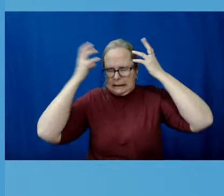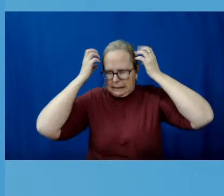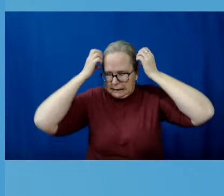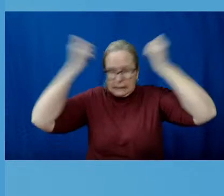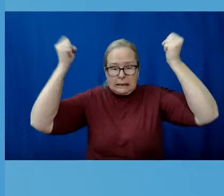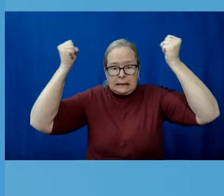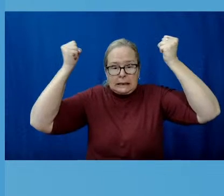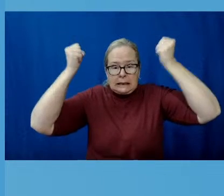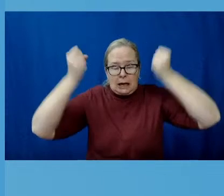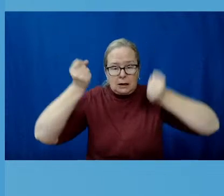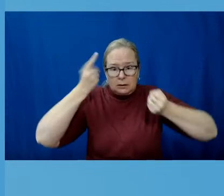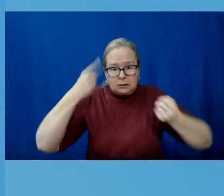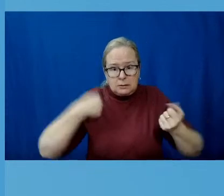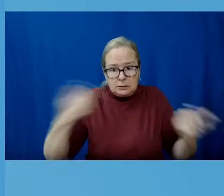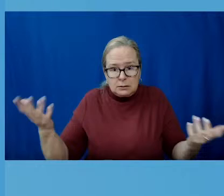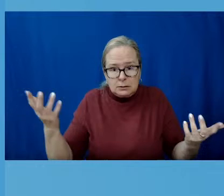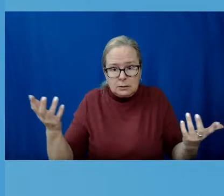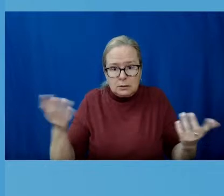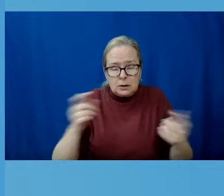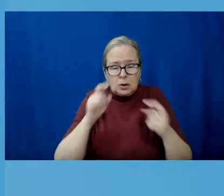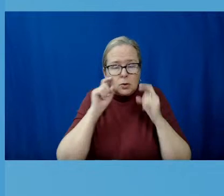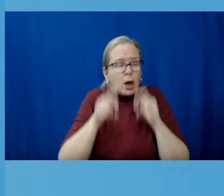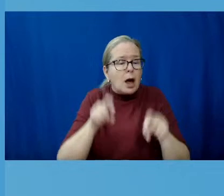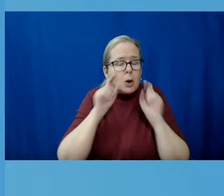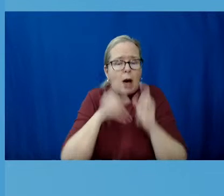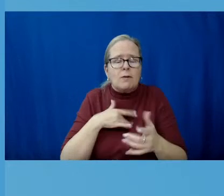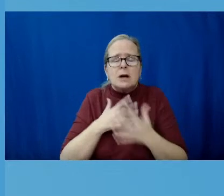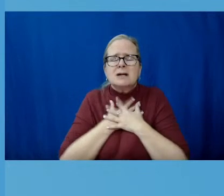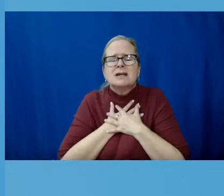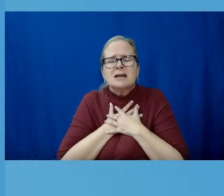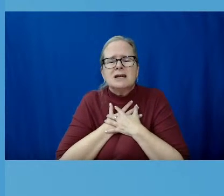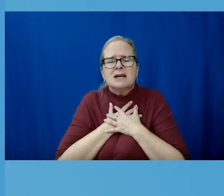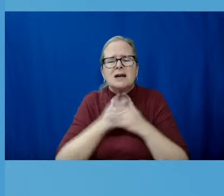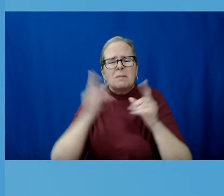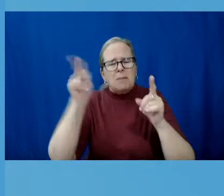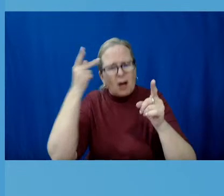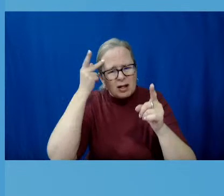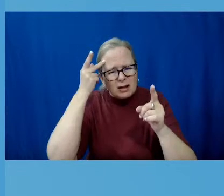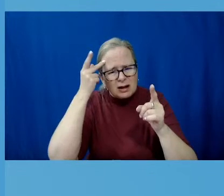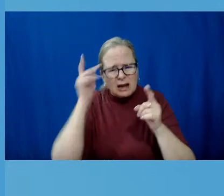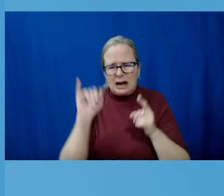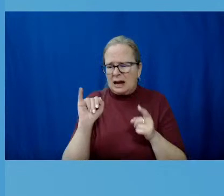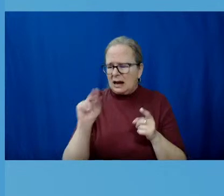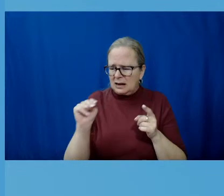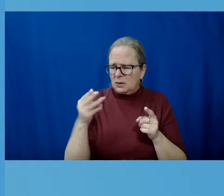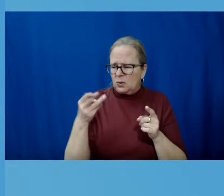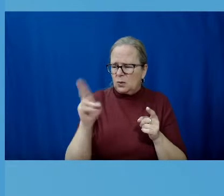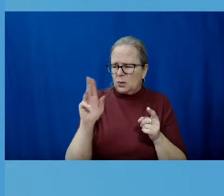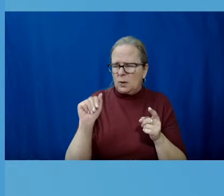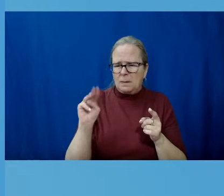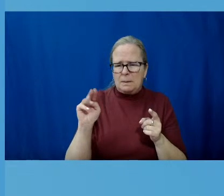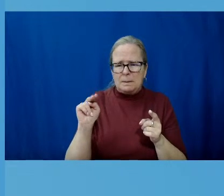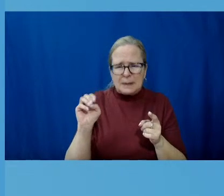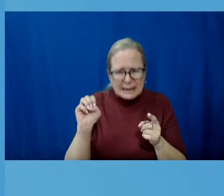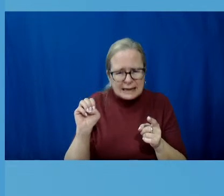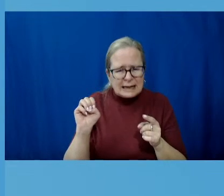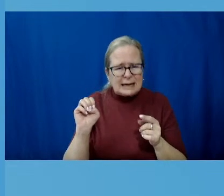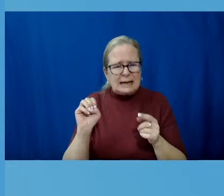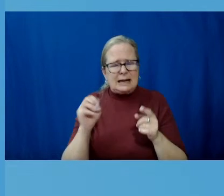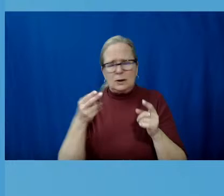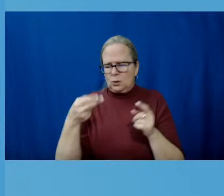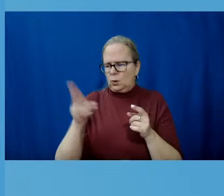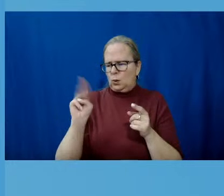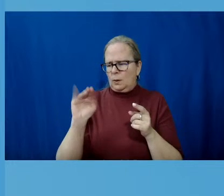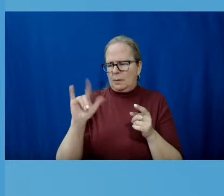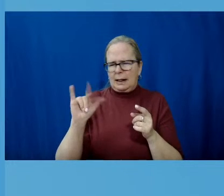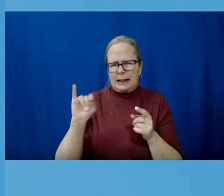can't work in this province in a way that isn't constantly polarizing. I wouldn't